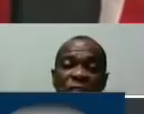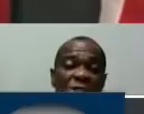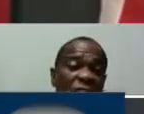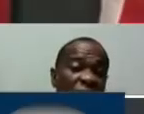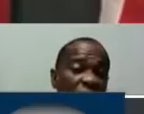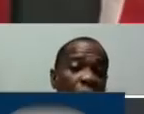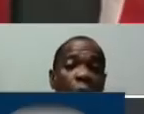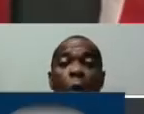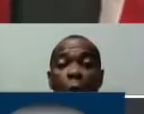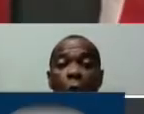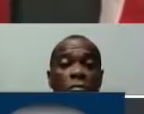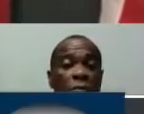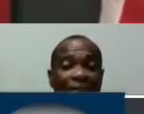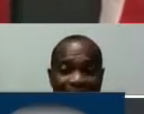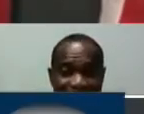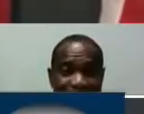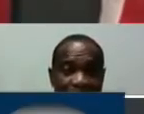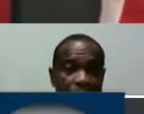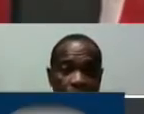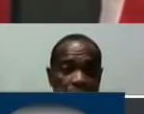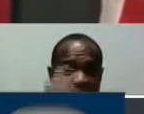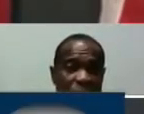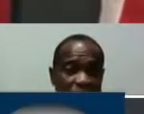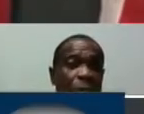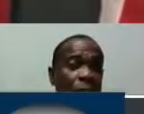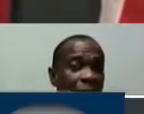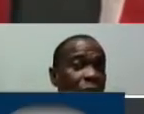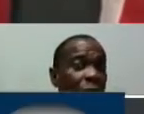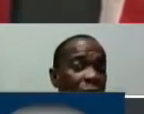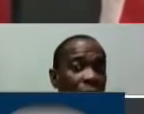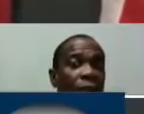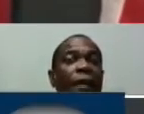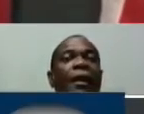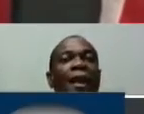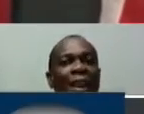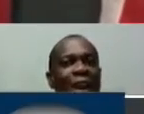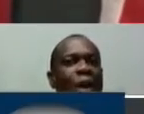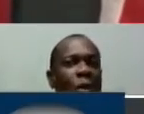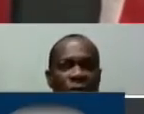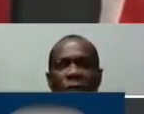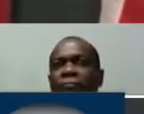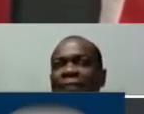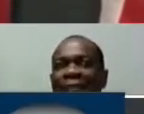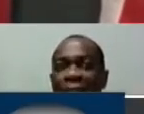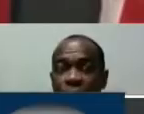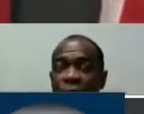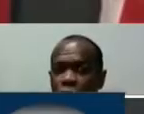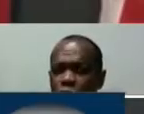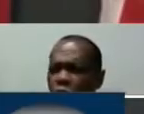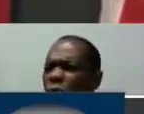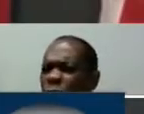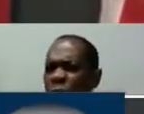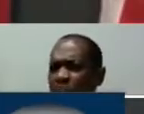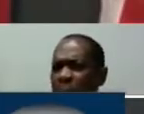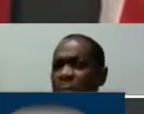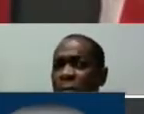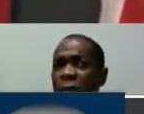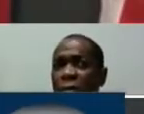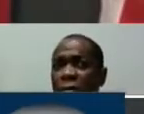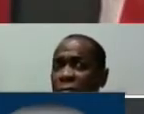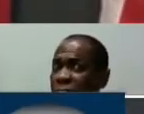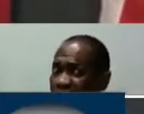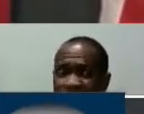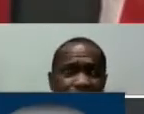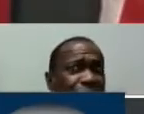put in place that allowed us to pick up those 2 or 3 people. They could easily have